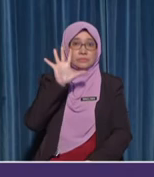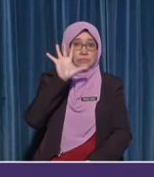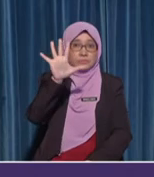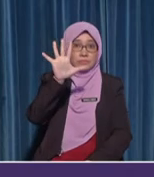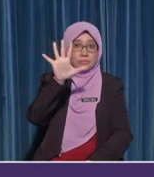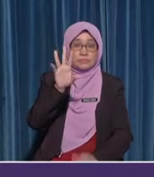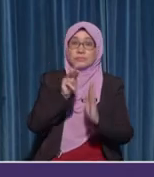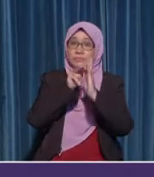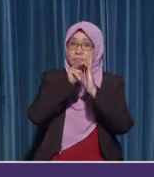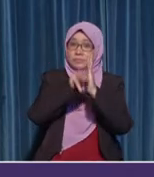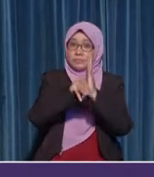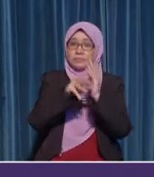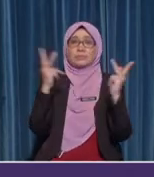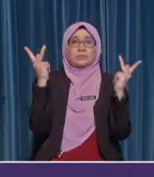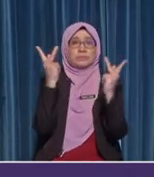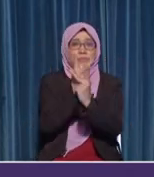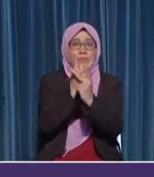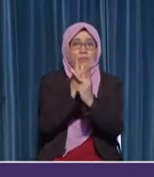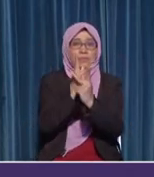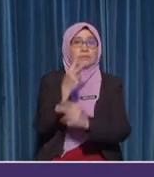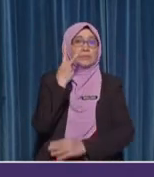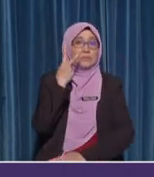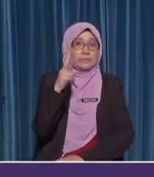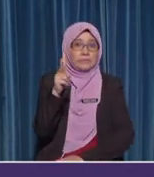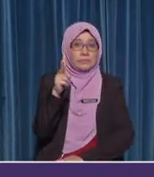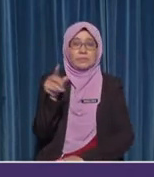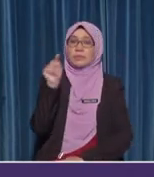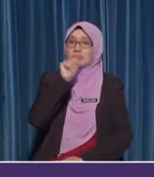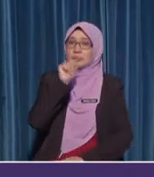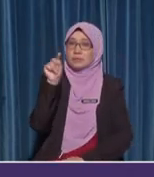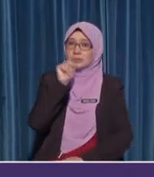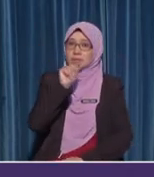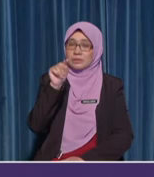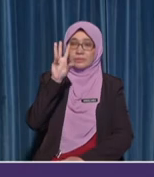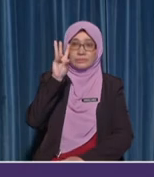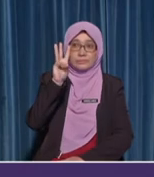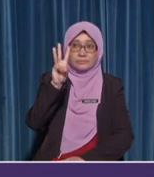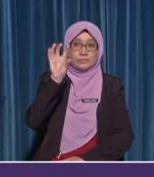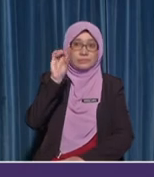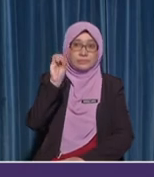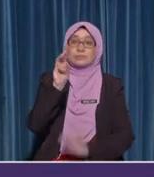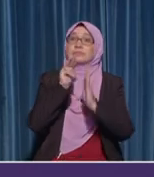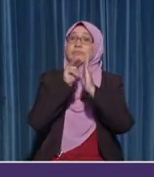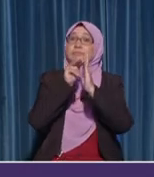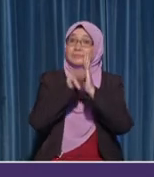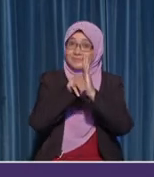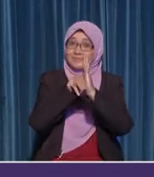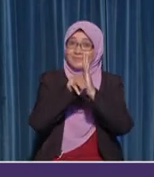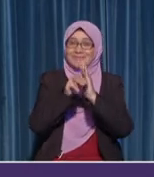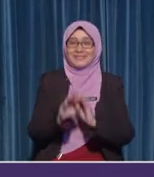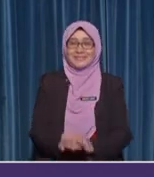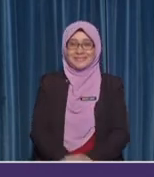5 minutes multiplied by 12 is equal to 60 minutes.